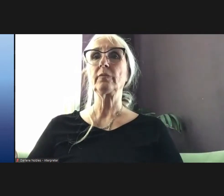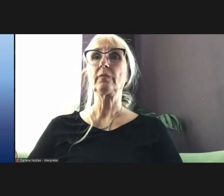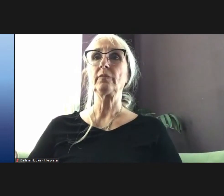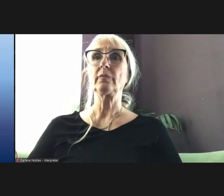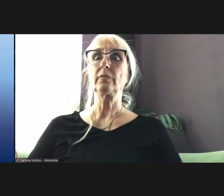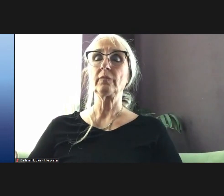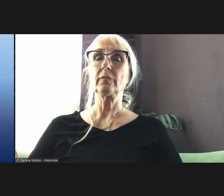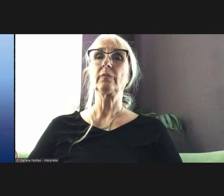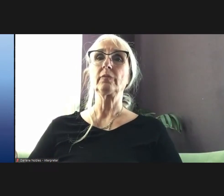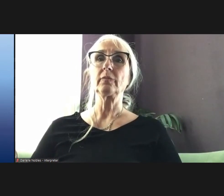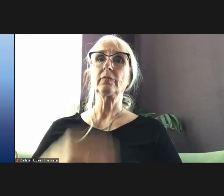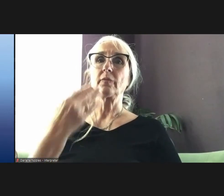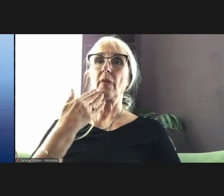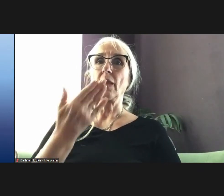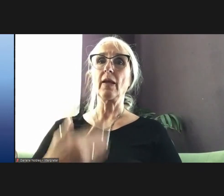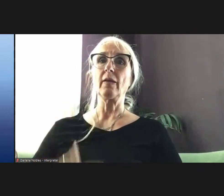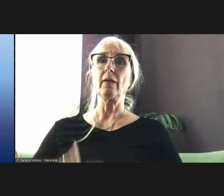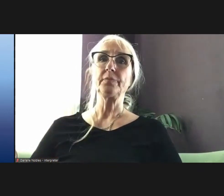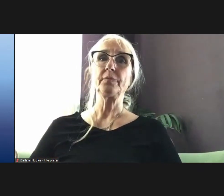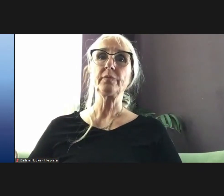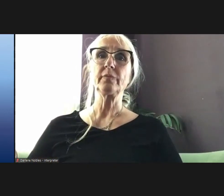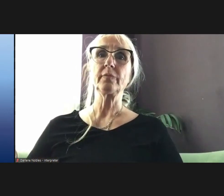Okay, thank you.